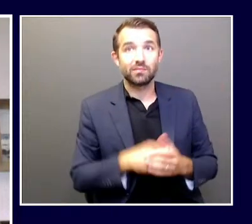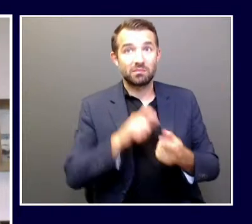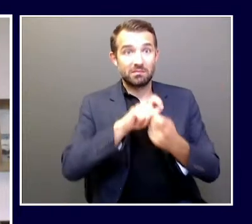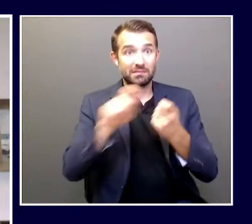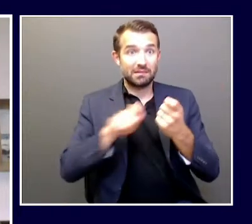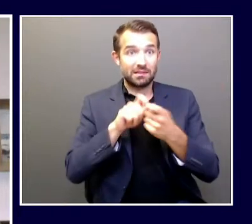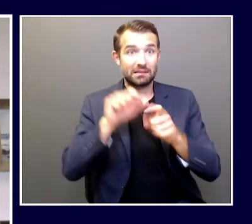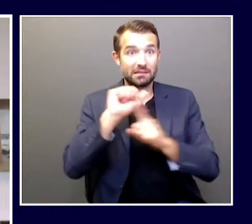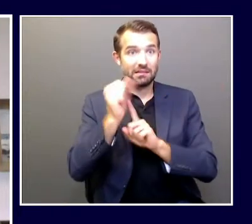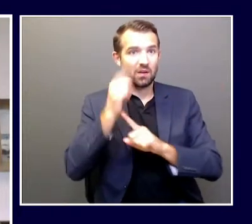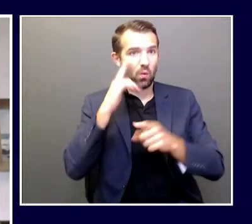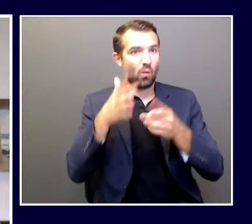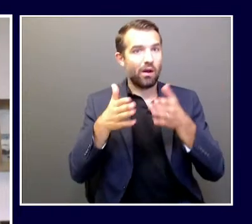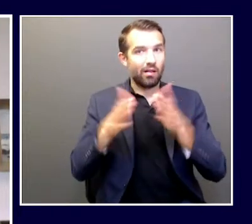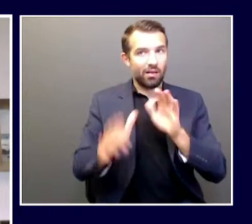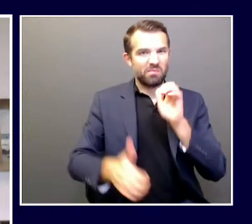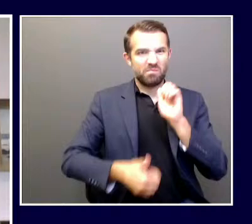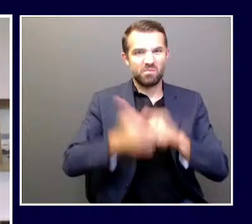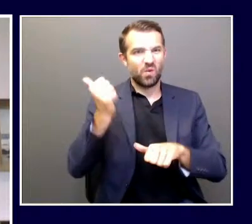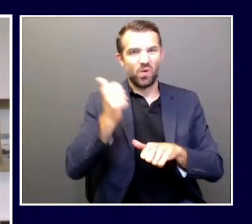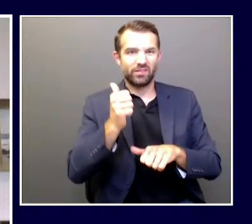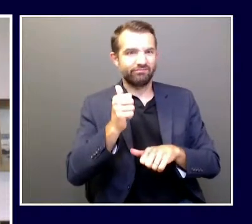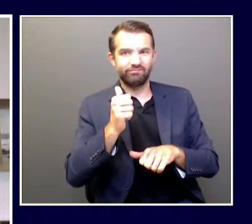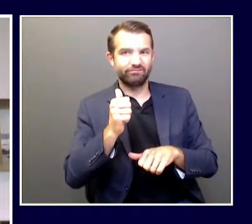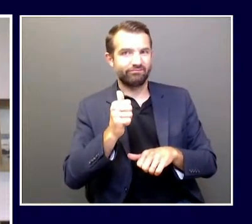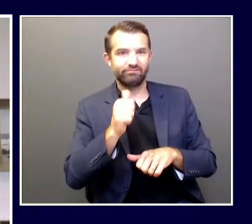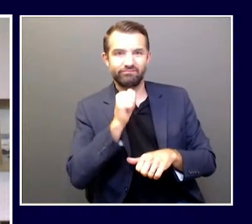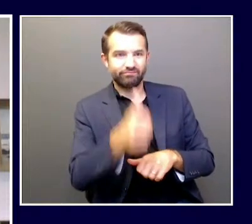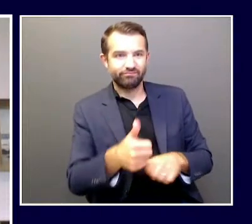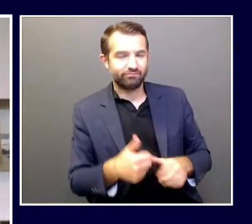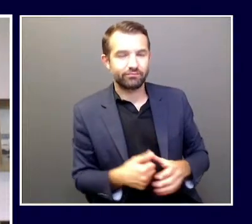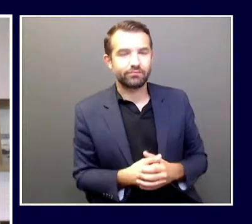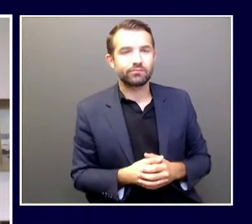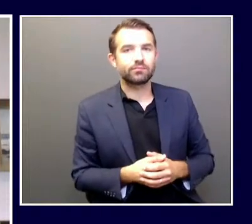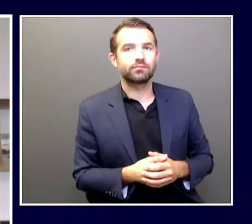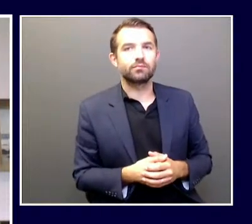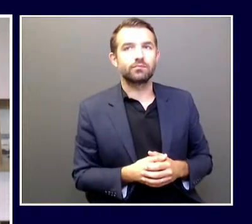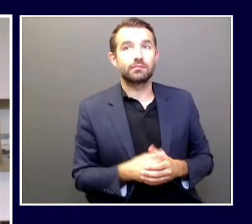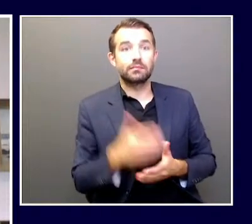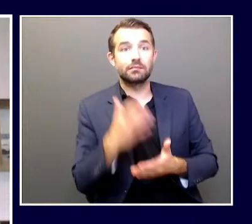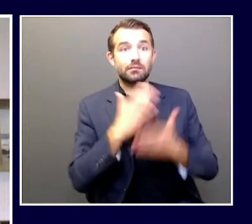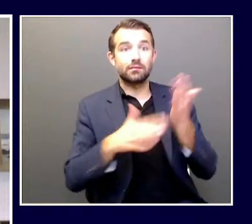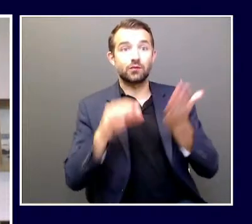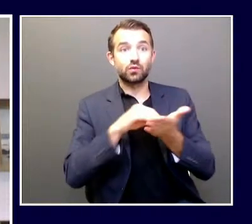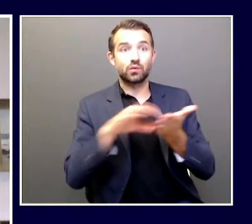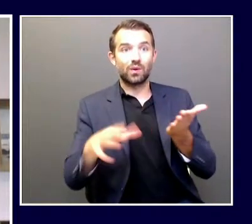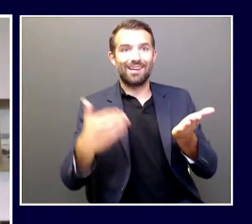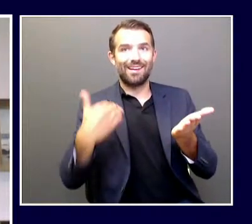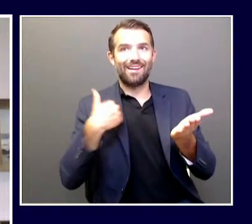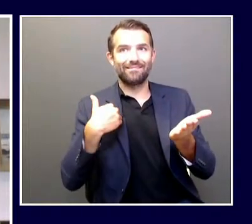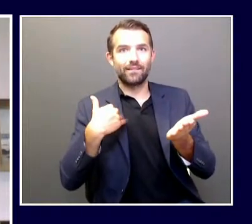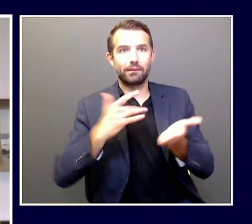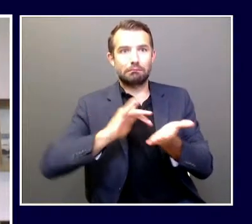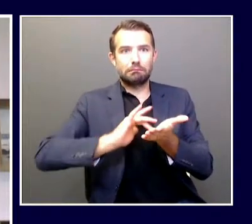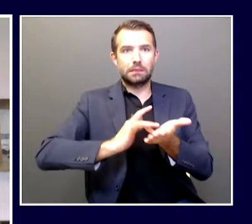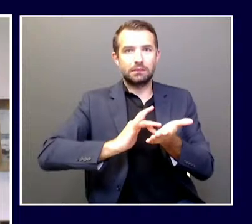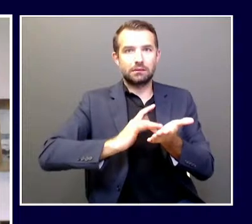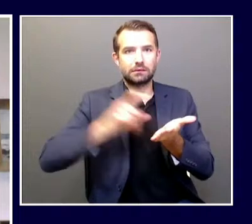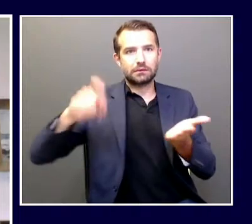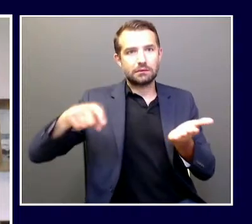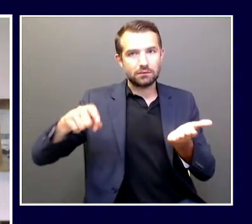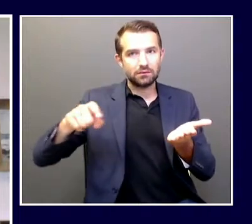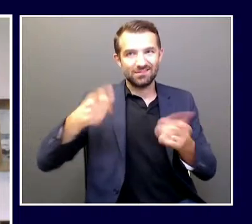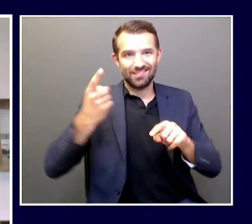for students with well-documented medical needs. Should schools be considering offering